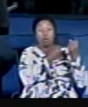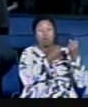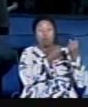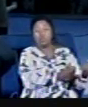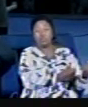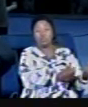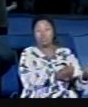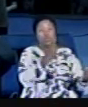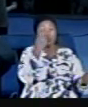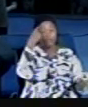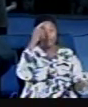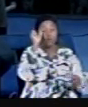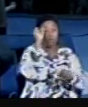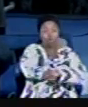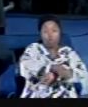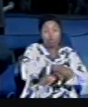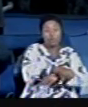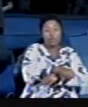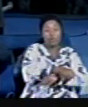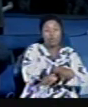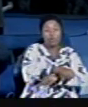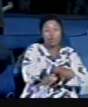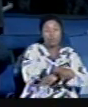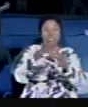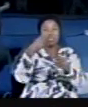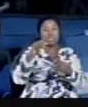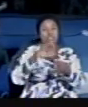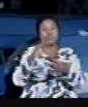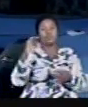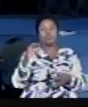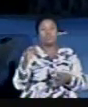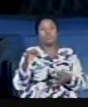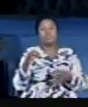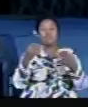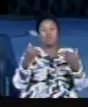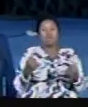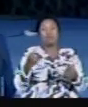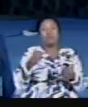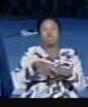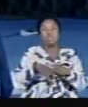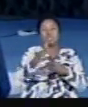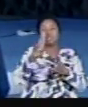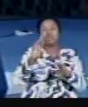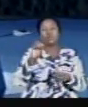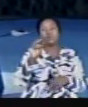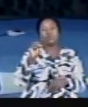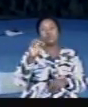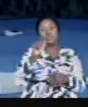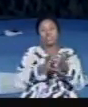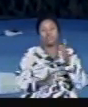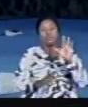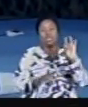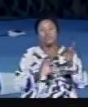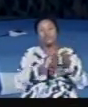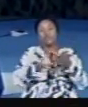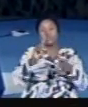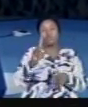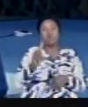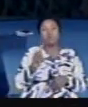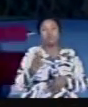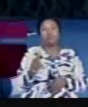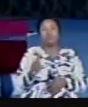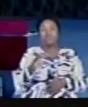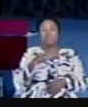conquering in the Spirit. We're looking at Romans chapter 8, reading from verse 1. It